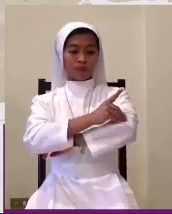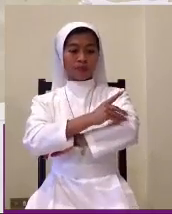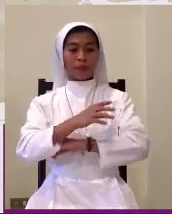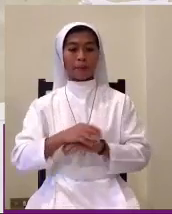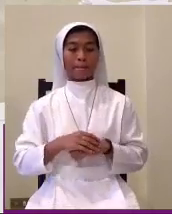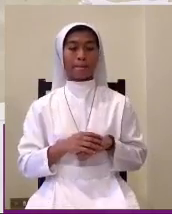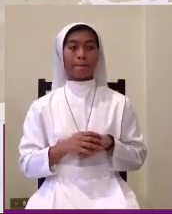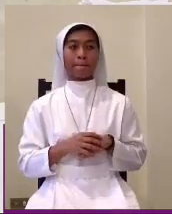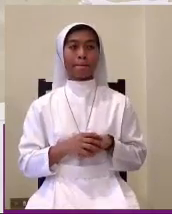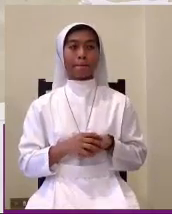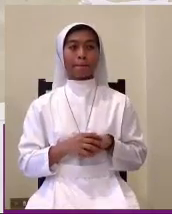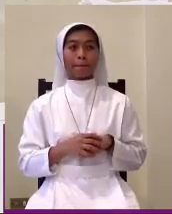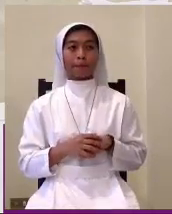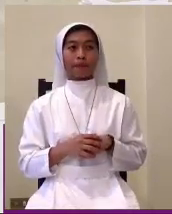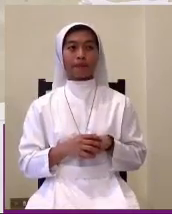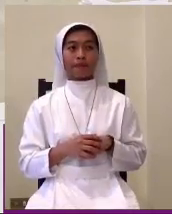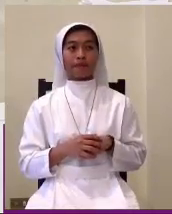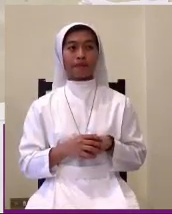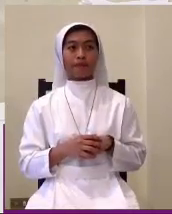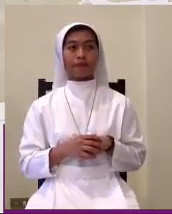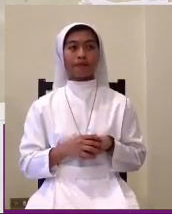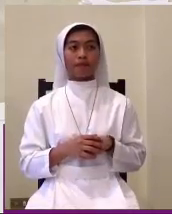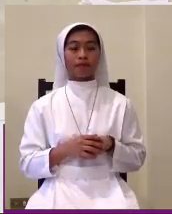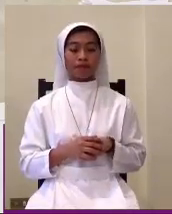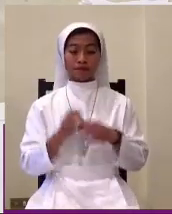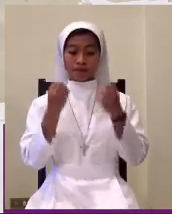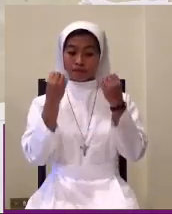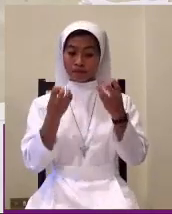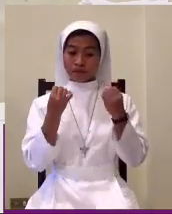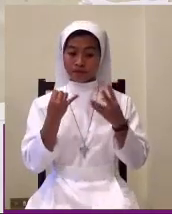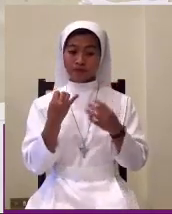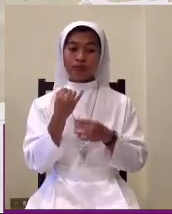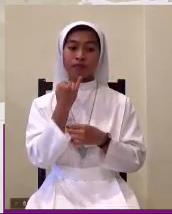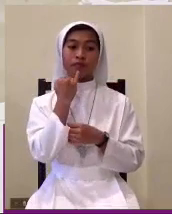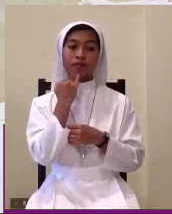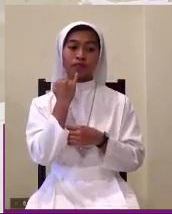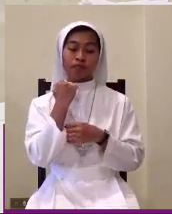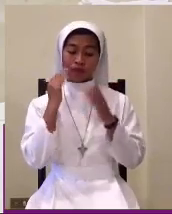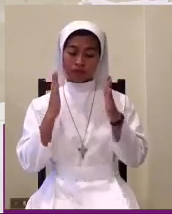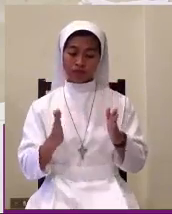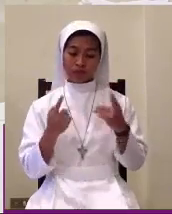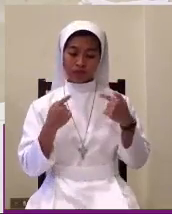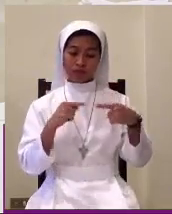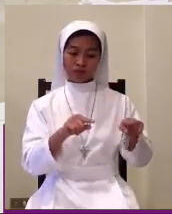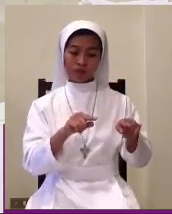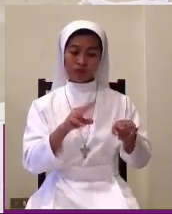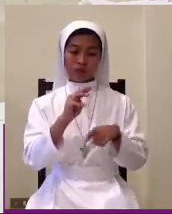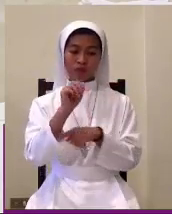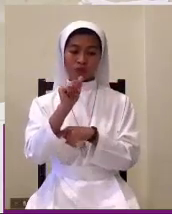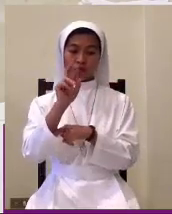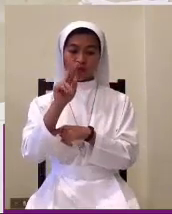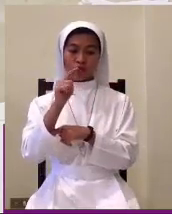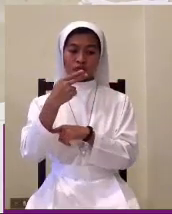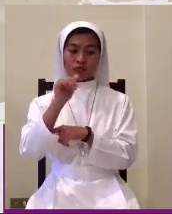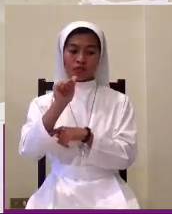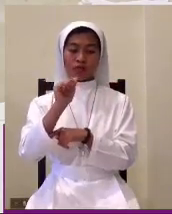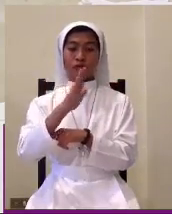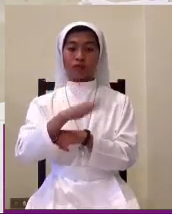away. And many of the Jews had come to Martha and Mary to comfort them about their